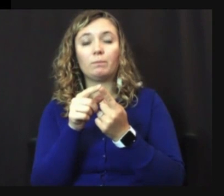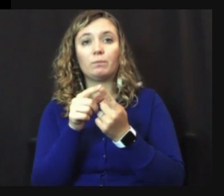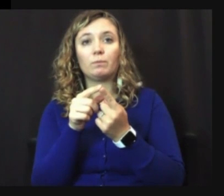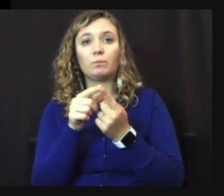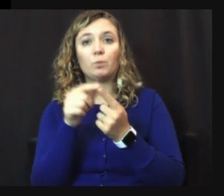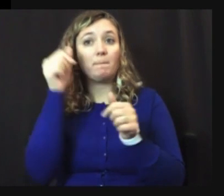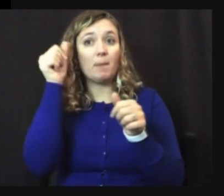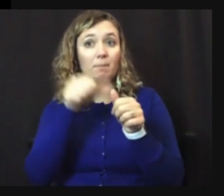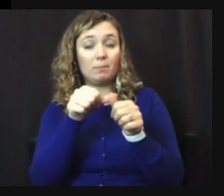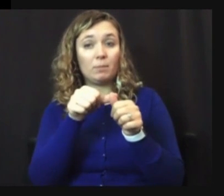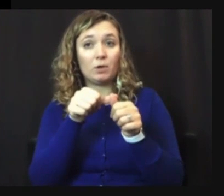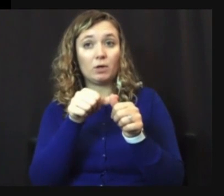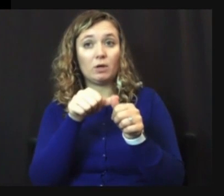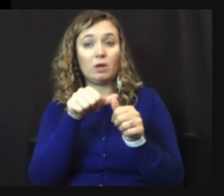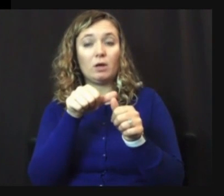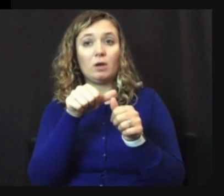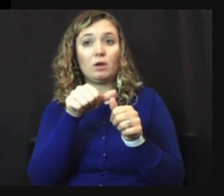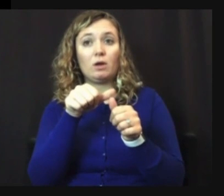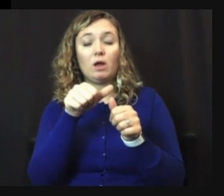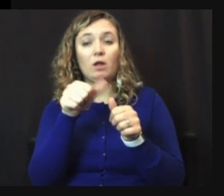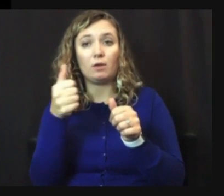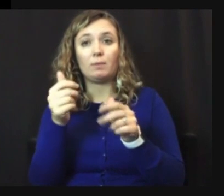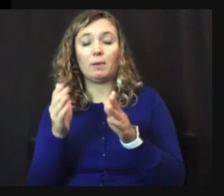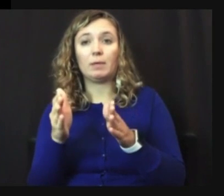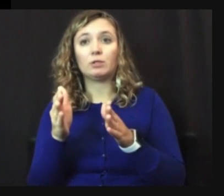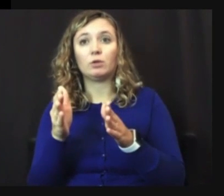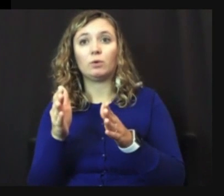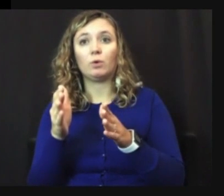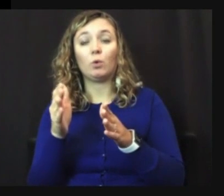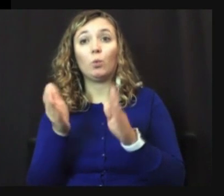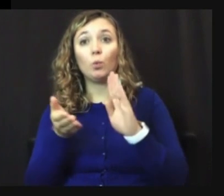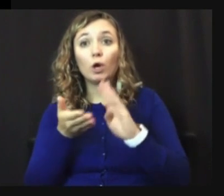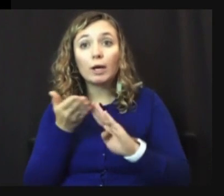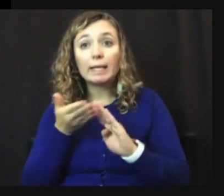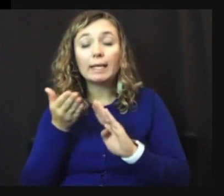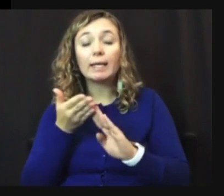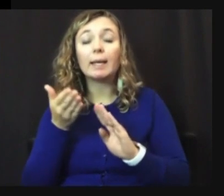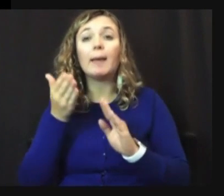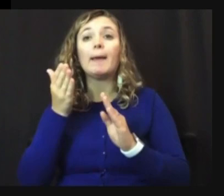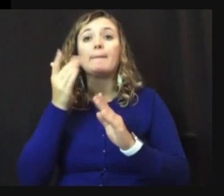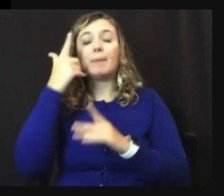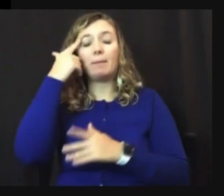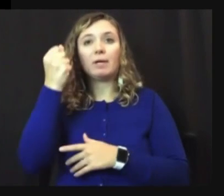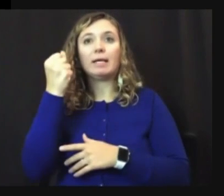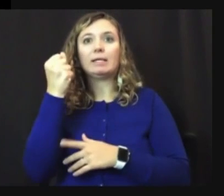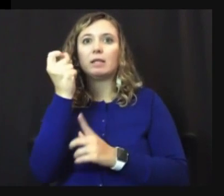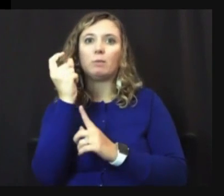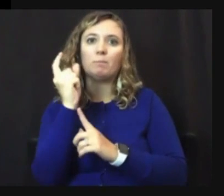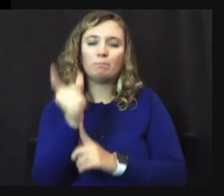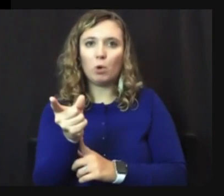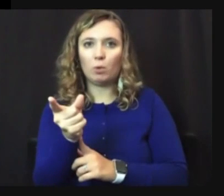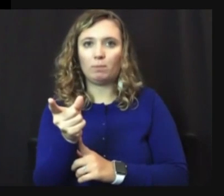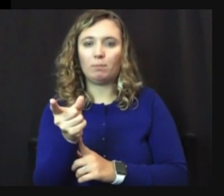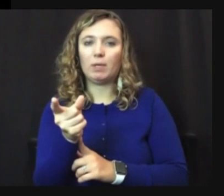memory is our recall in the moment, given what we already know. So an accommodation that we see a